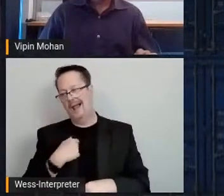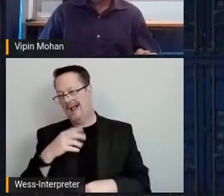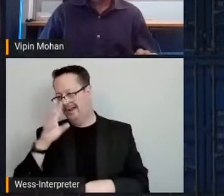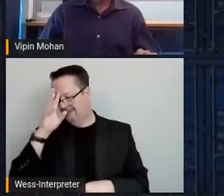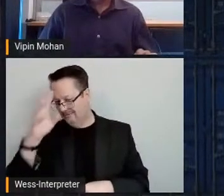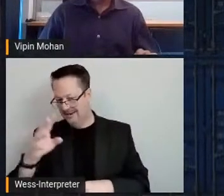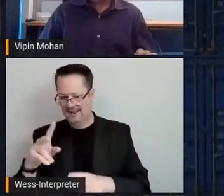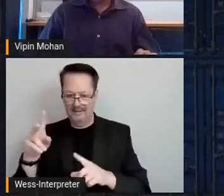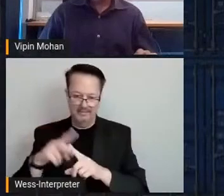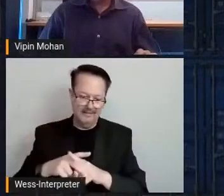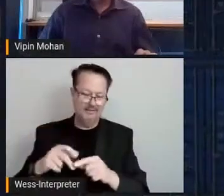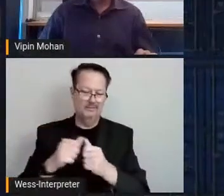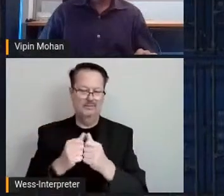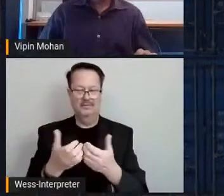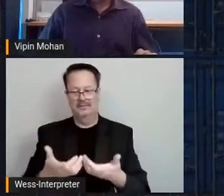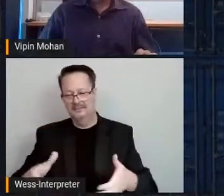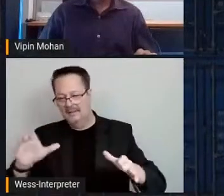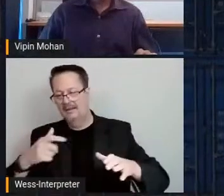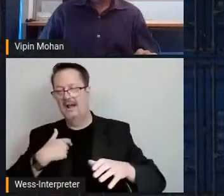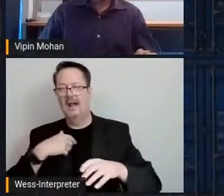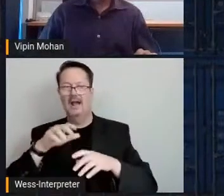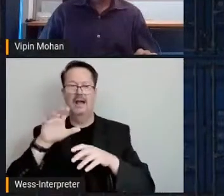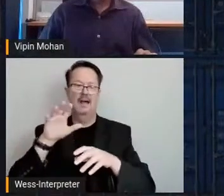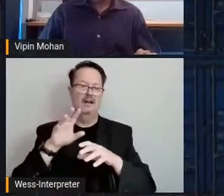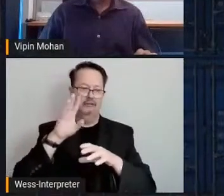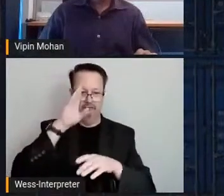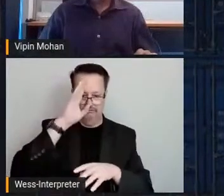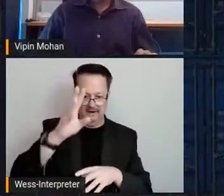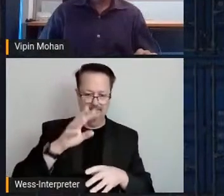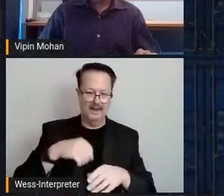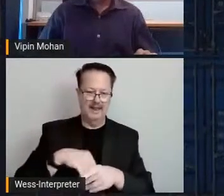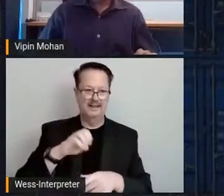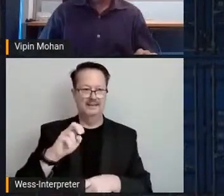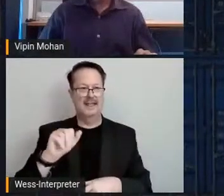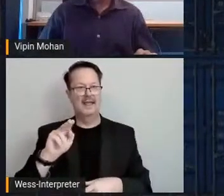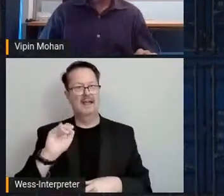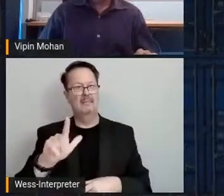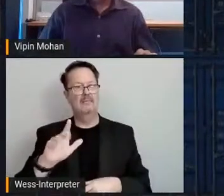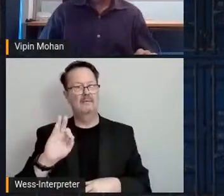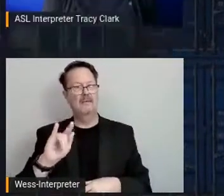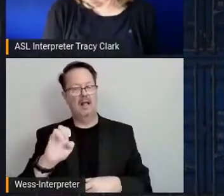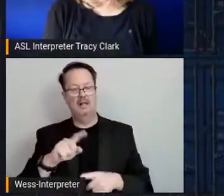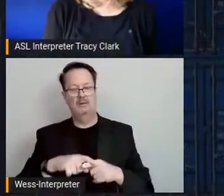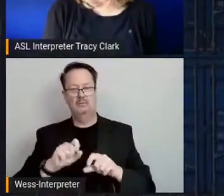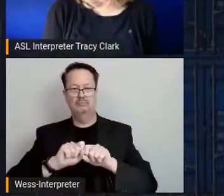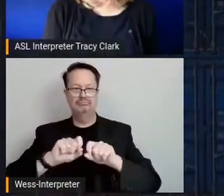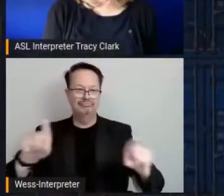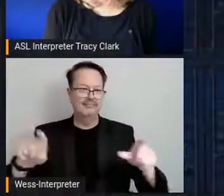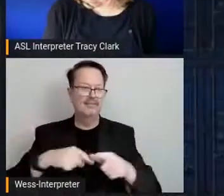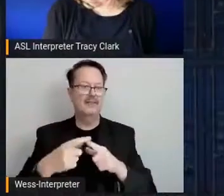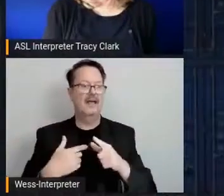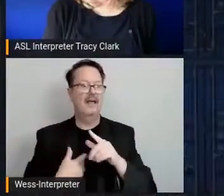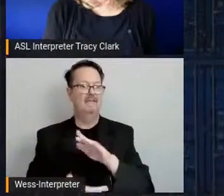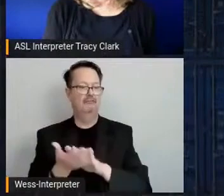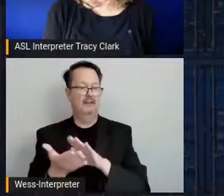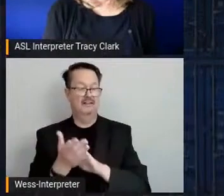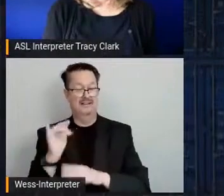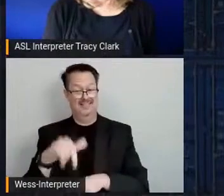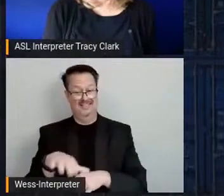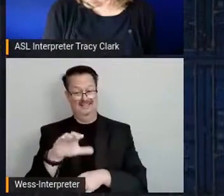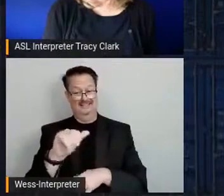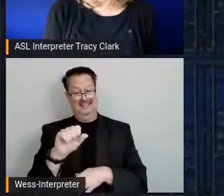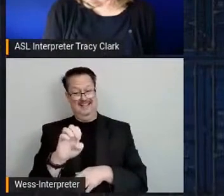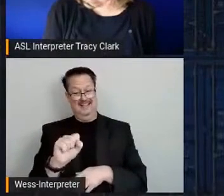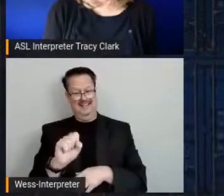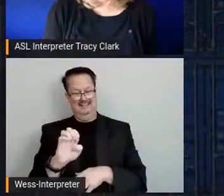with a container, I create my YAML file to deploy that container, however it is, and then I have something running. In this case, we're doing that